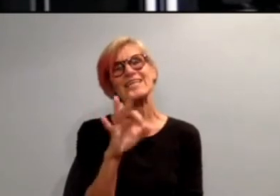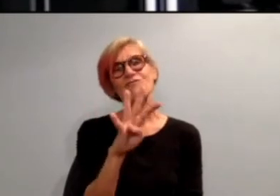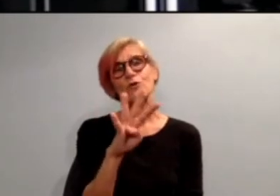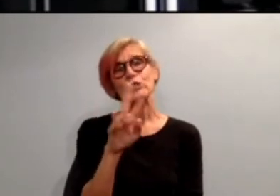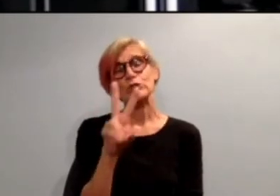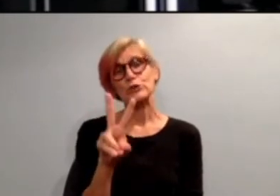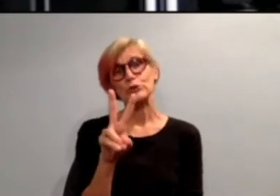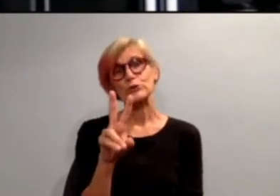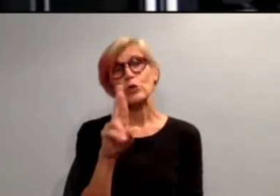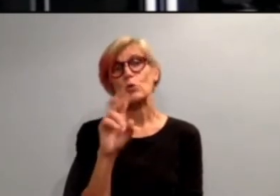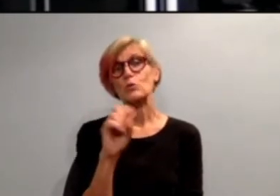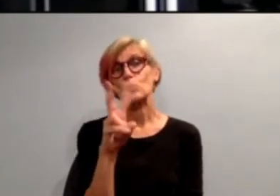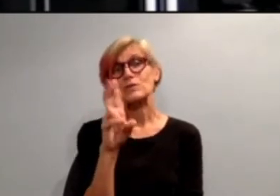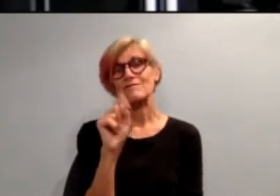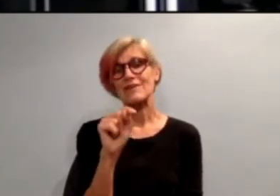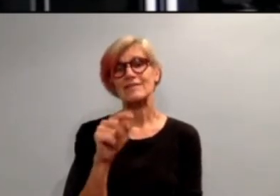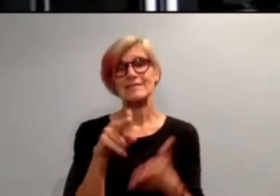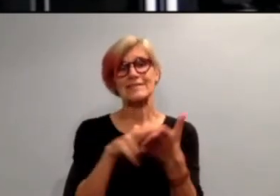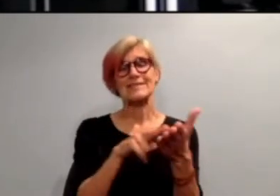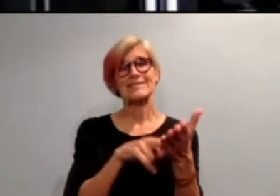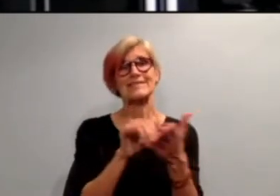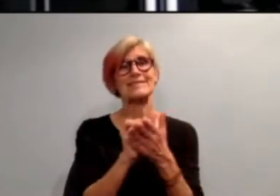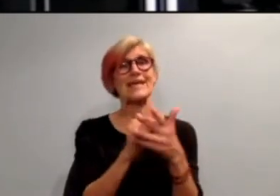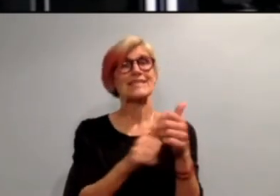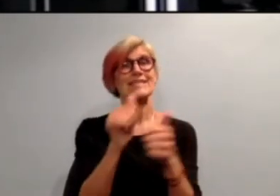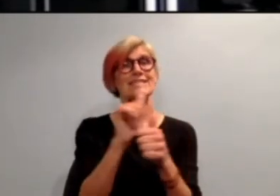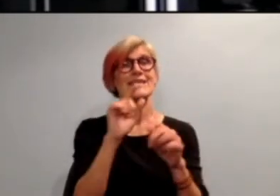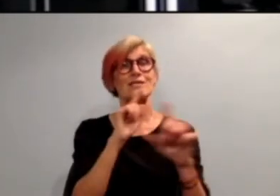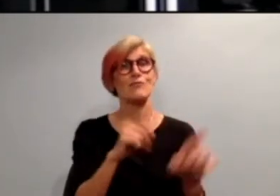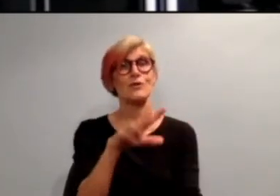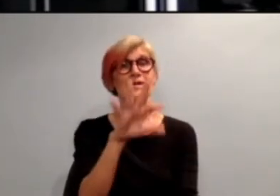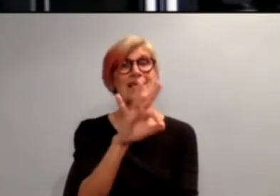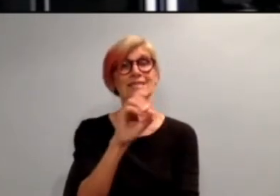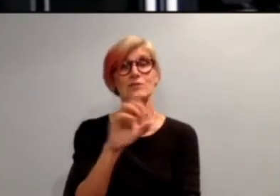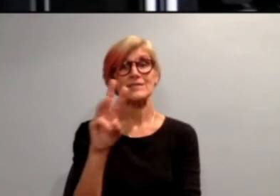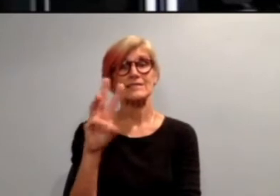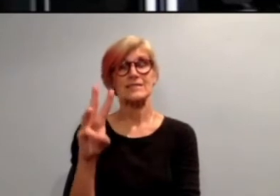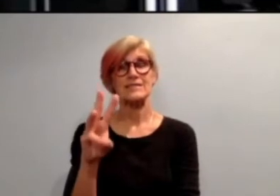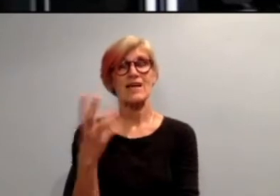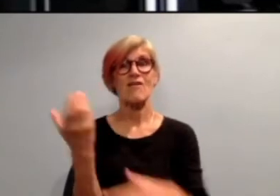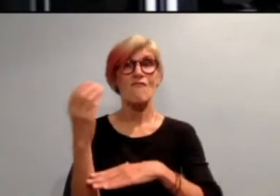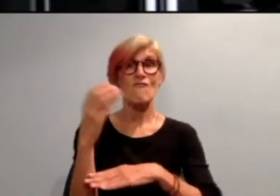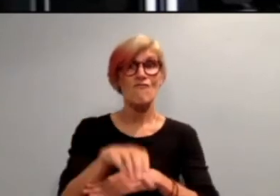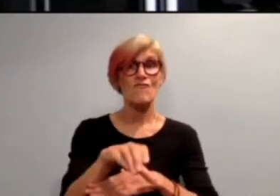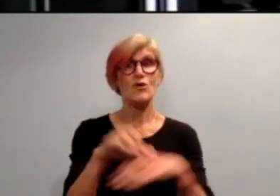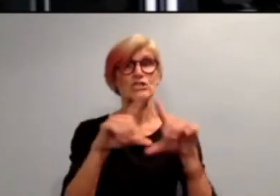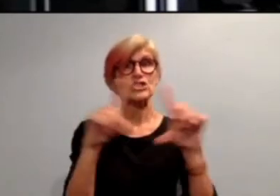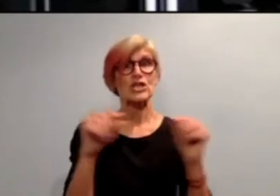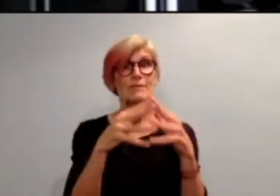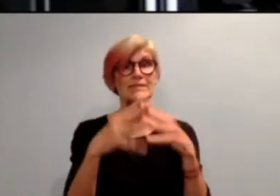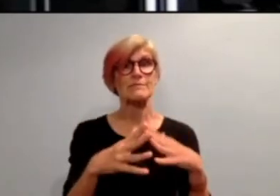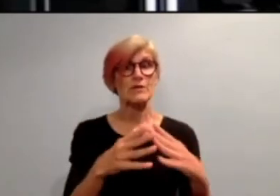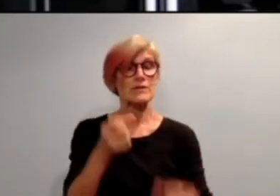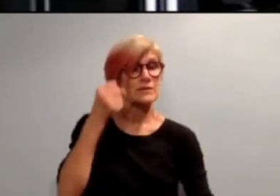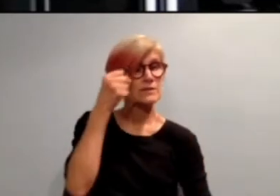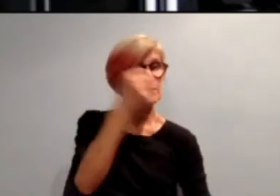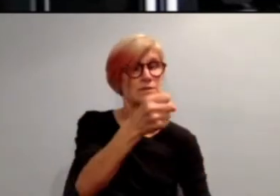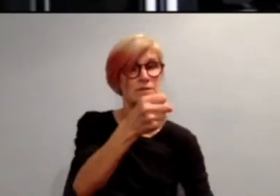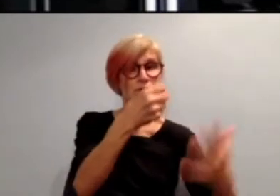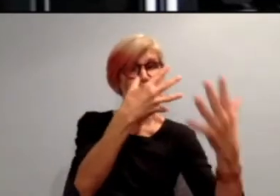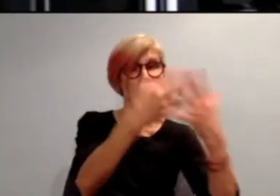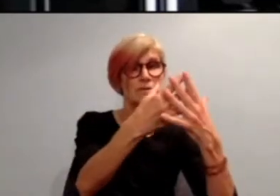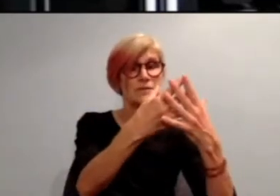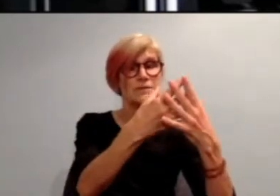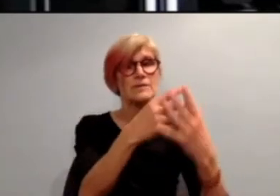Roosevelt signed Executive Order 9066, which forced Japanese Americans into internment camps. Then